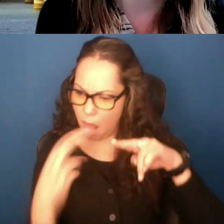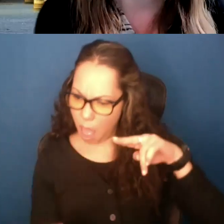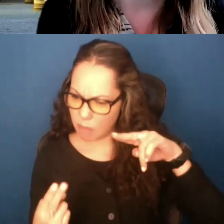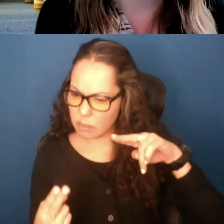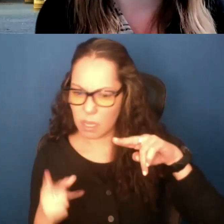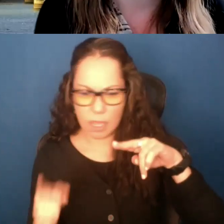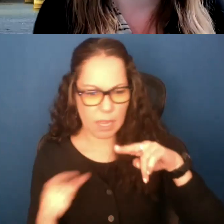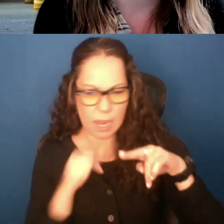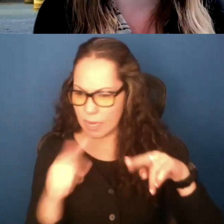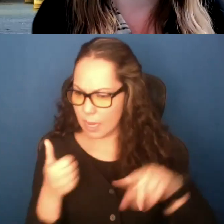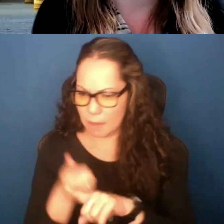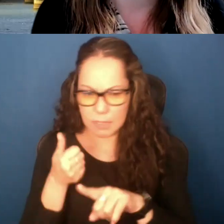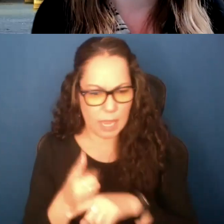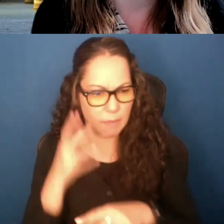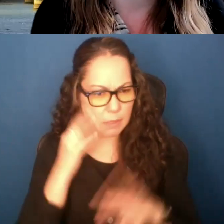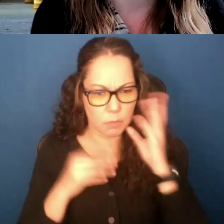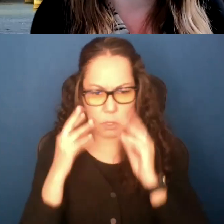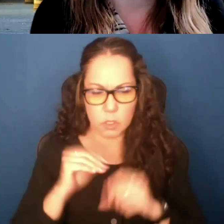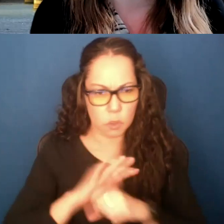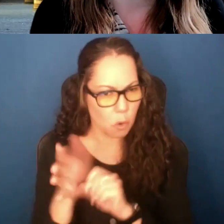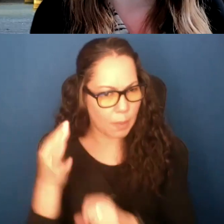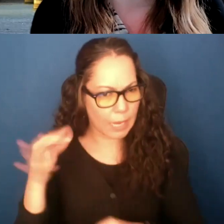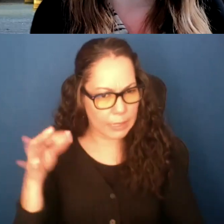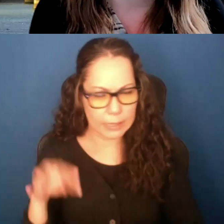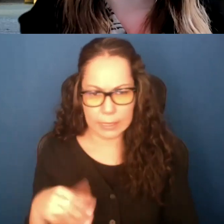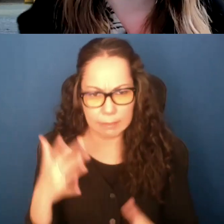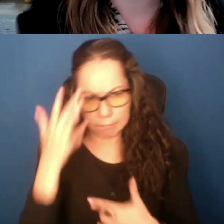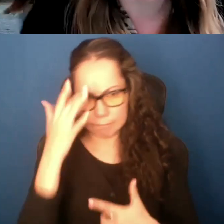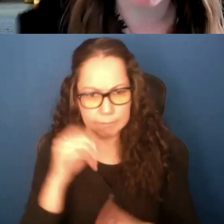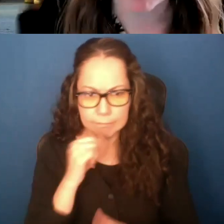get COVID-19 and after visitation restrictions were loosened.